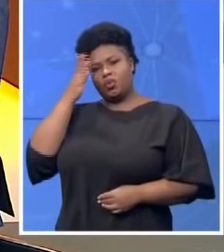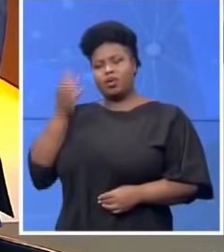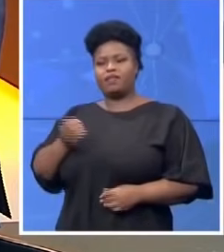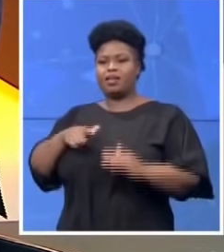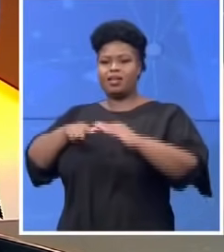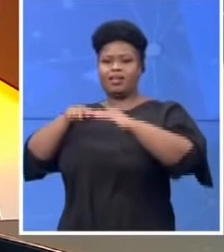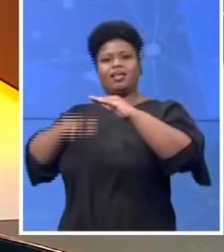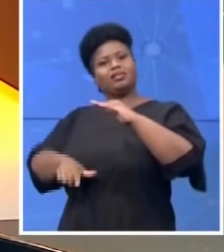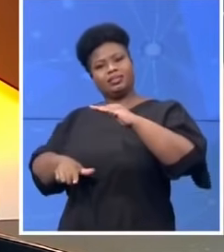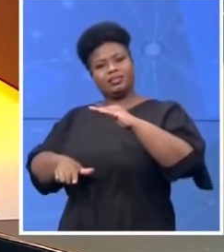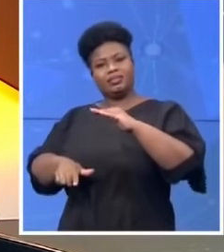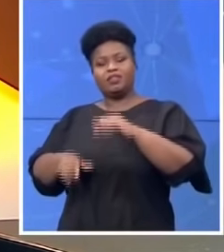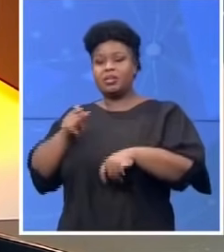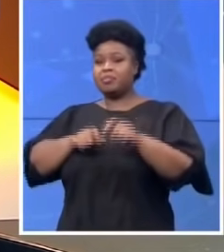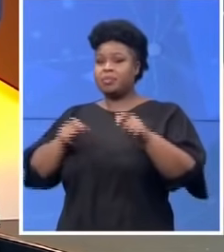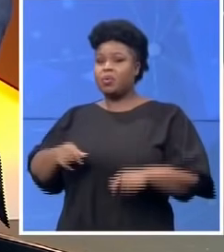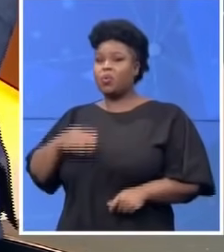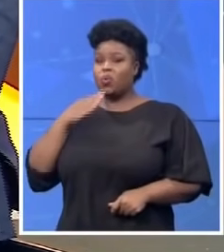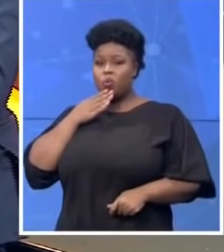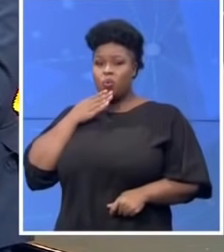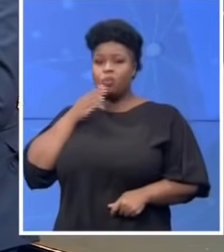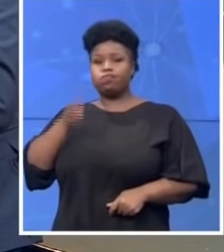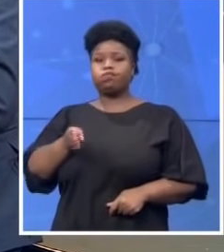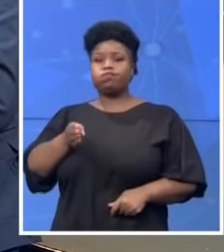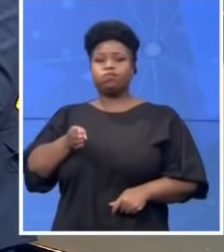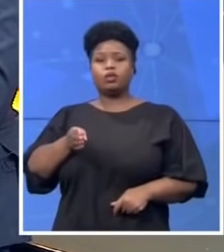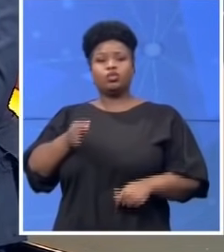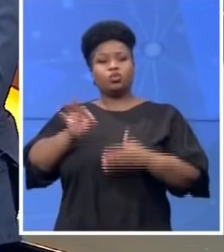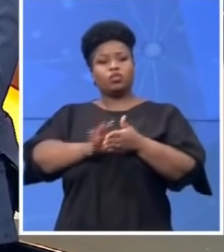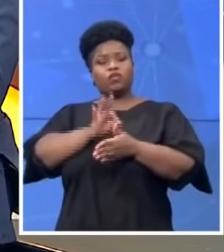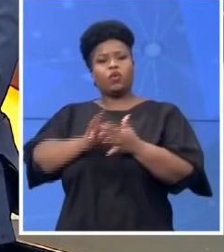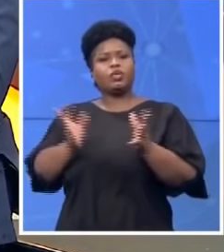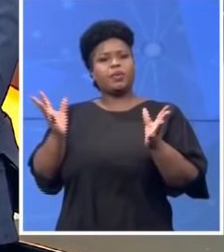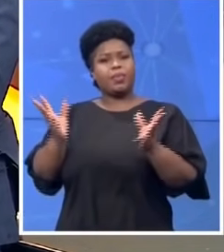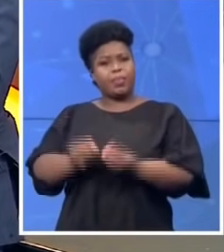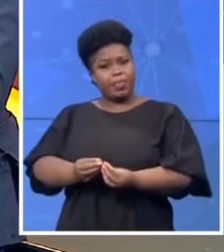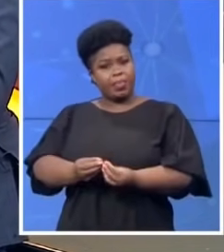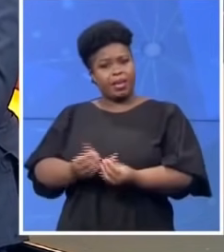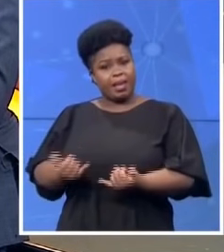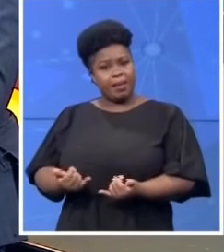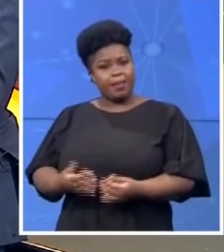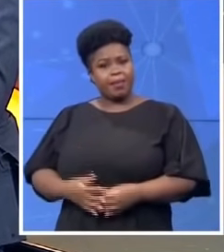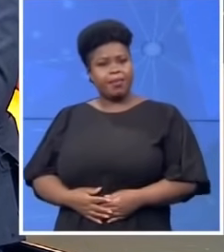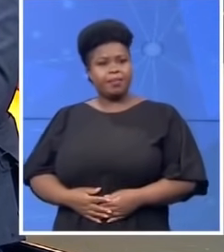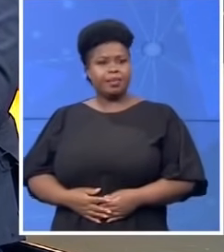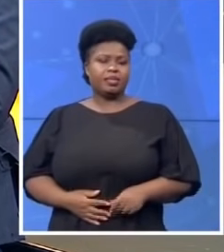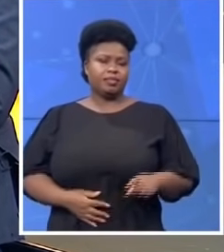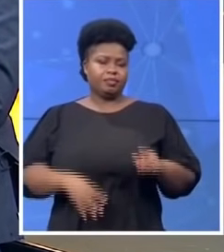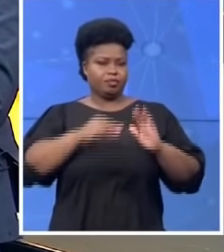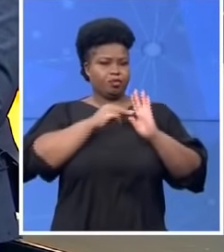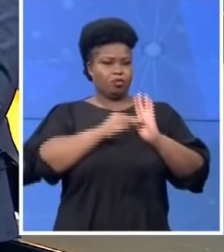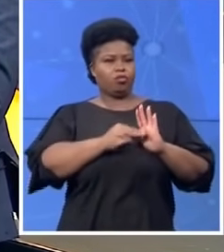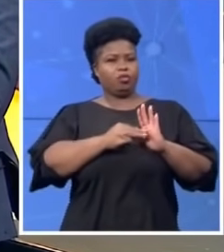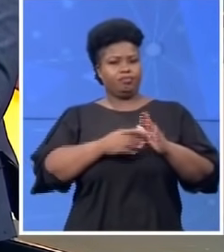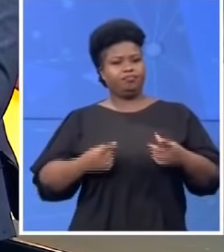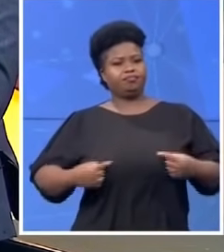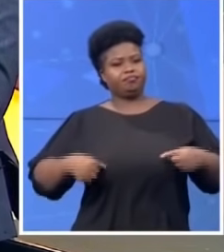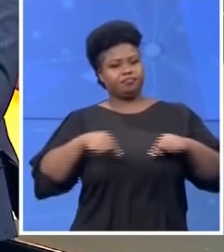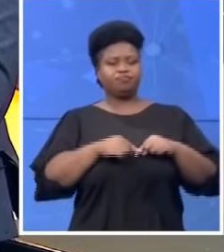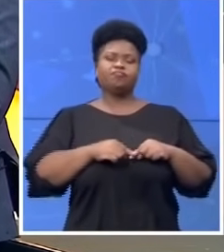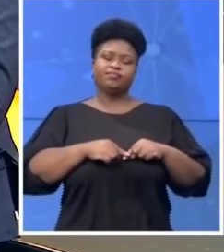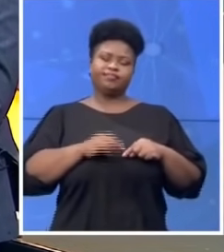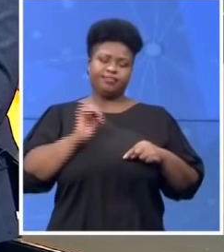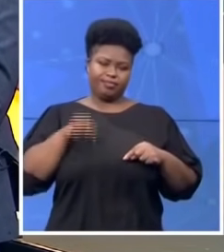around? So, well, the model does do a projection on the voter